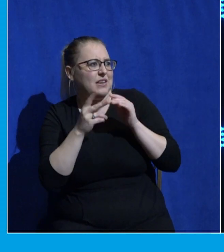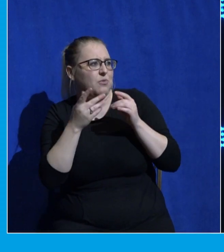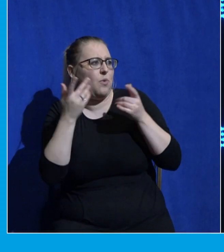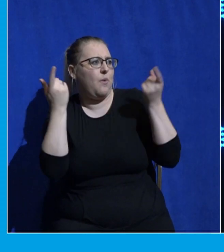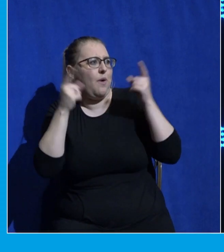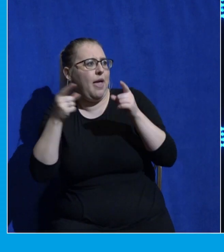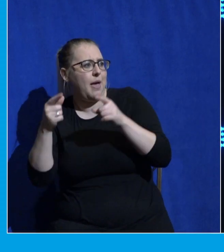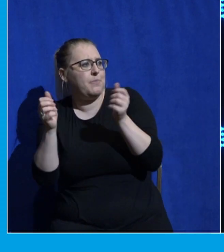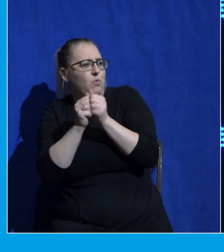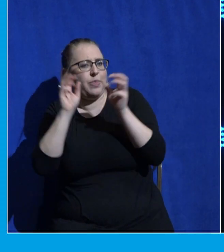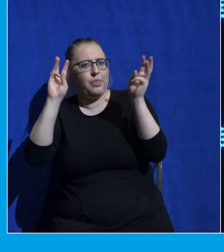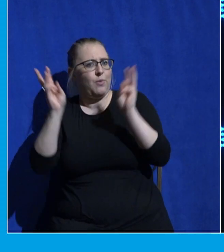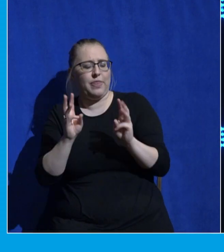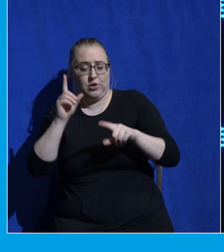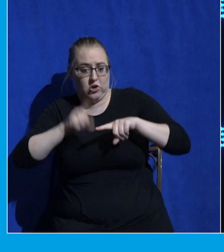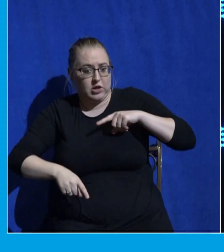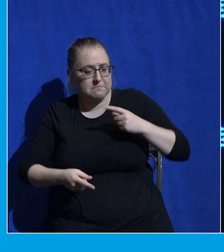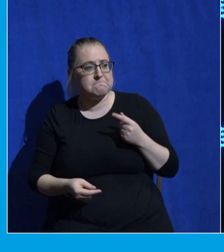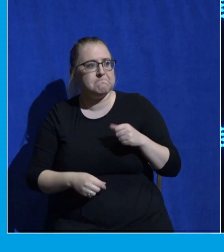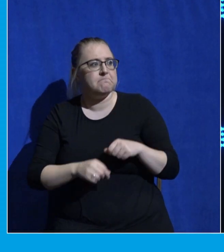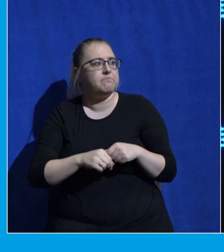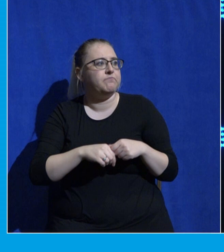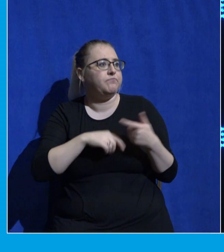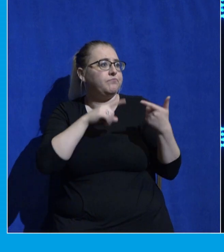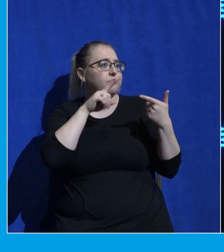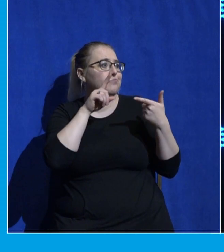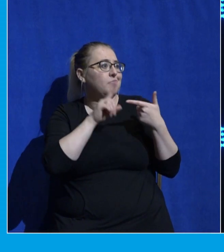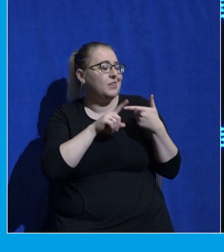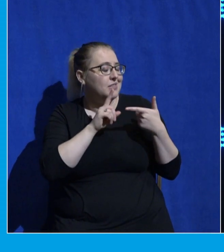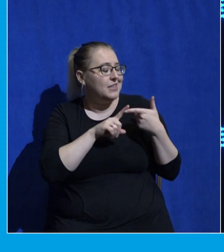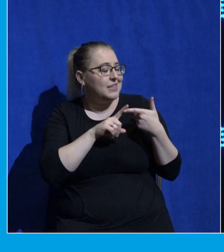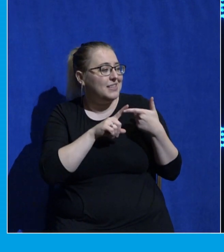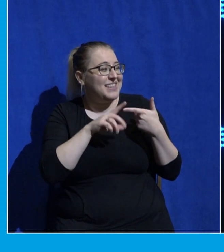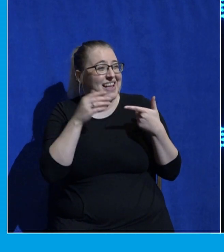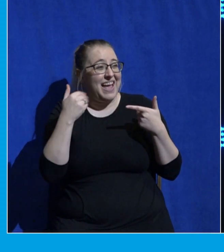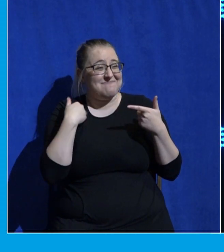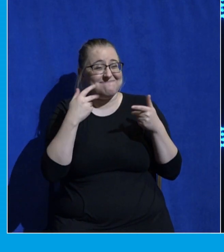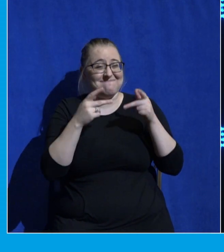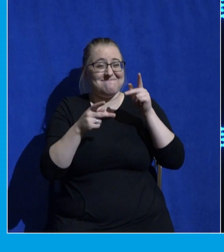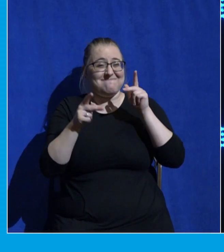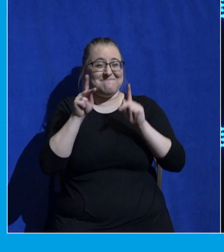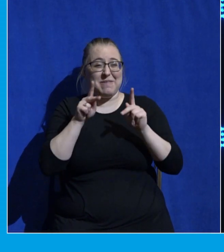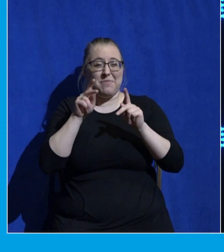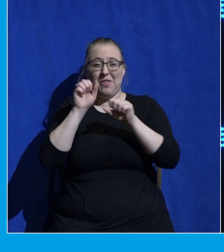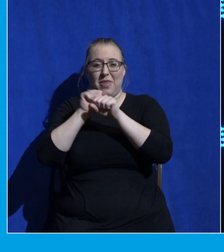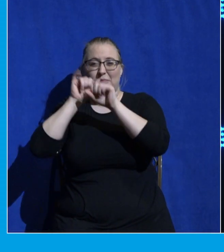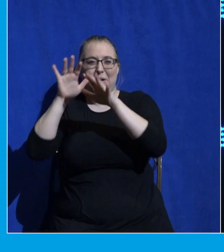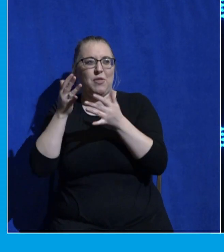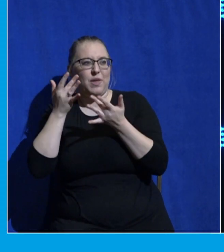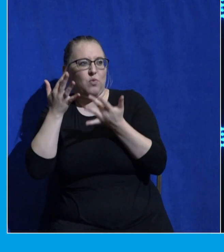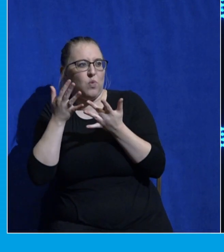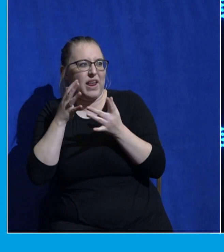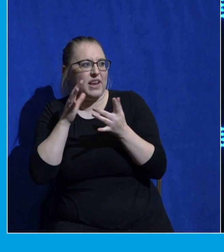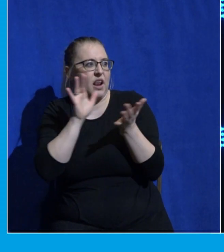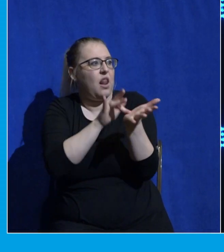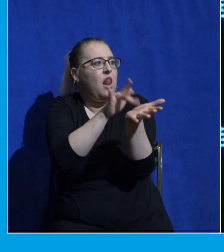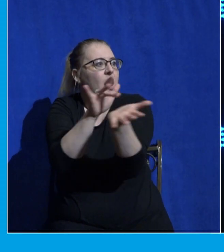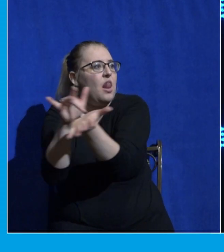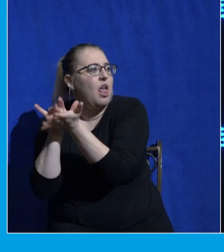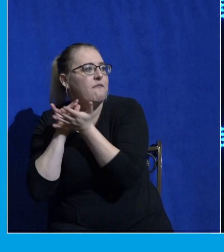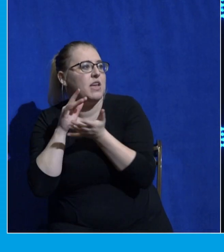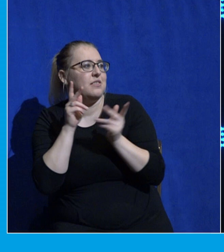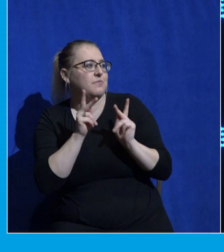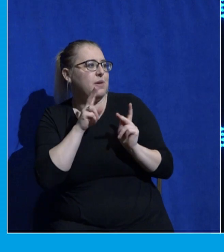mountain. And also, there were people that were waiting on the mountain, waiting to take advantage of these